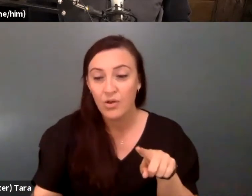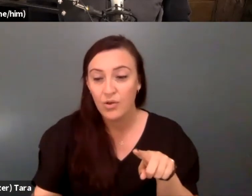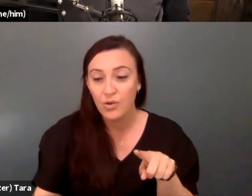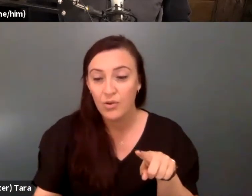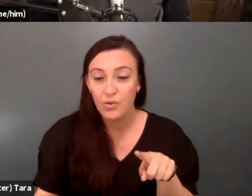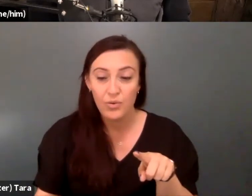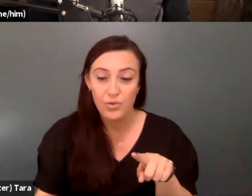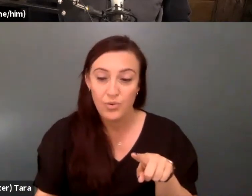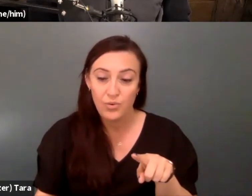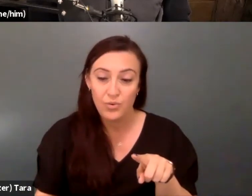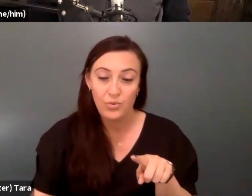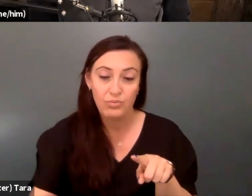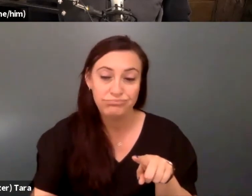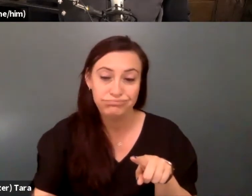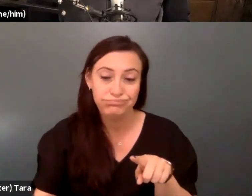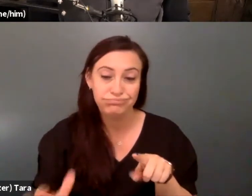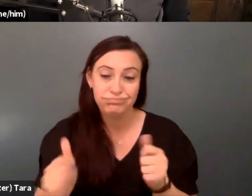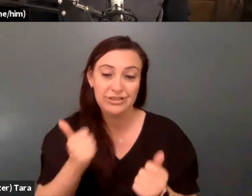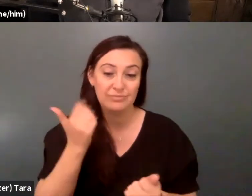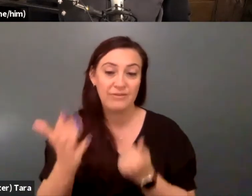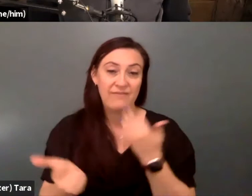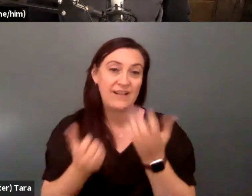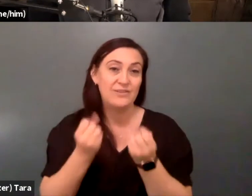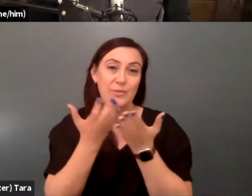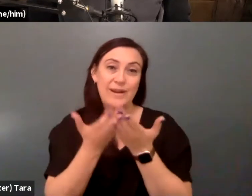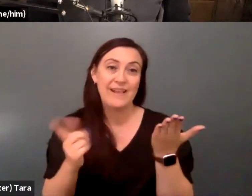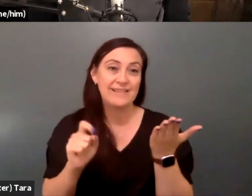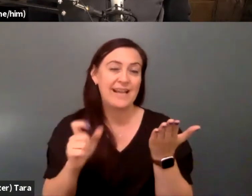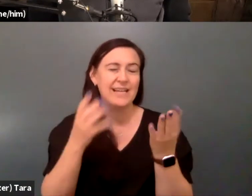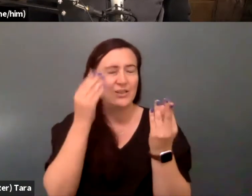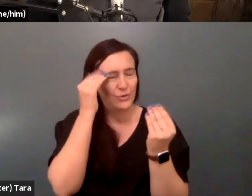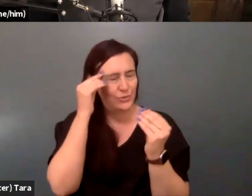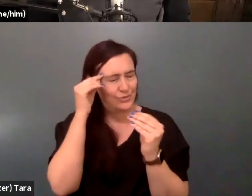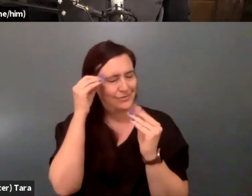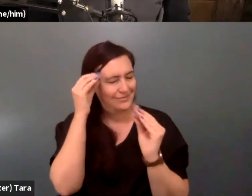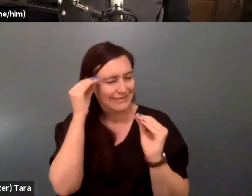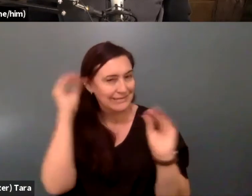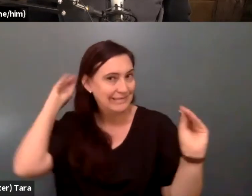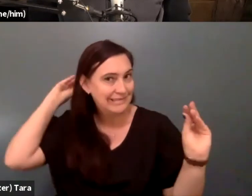provide a lot of things that I need to meditate on.